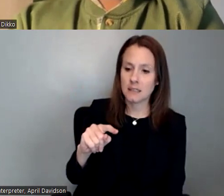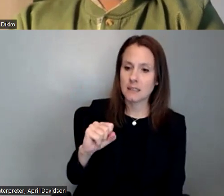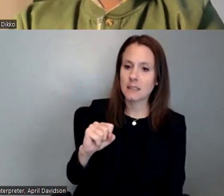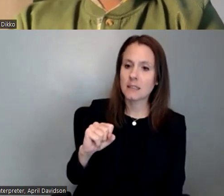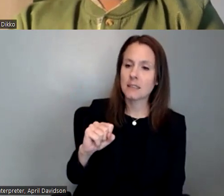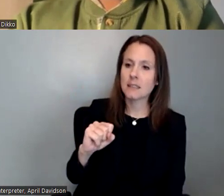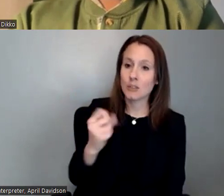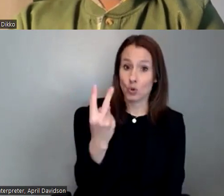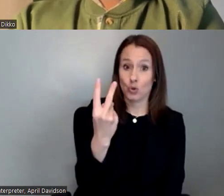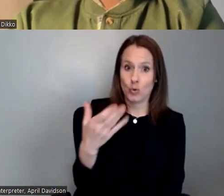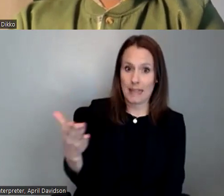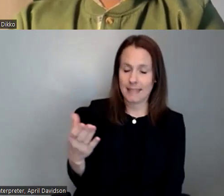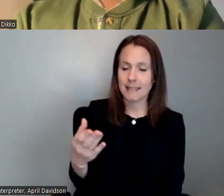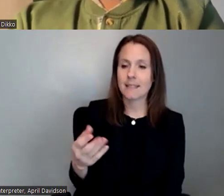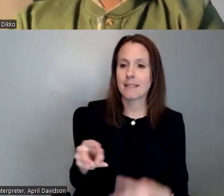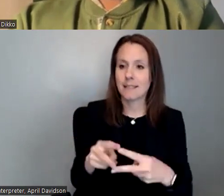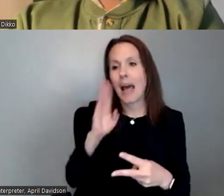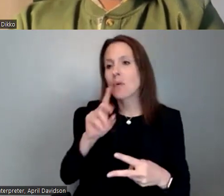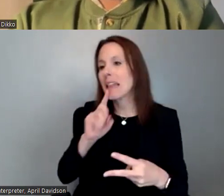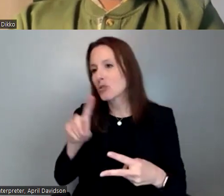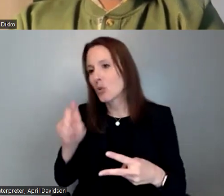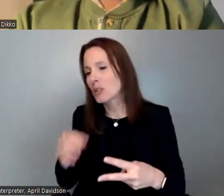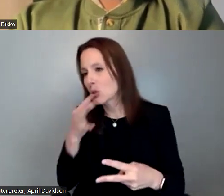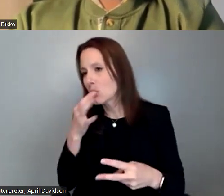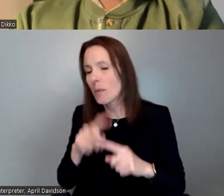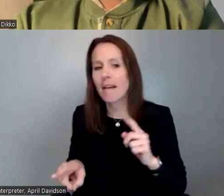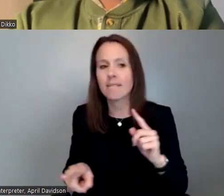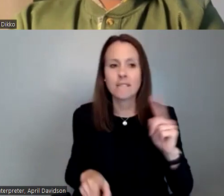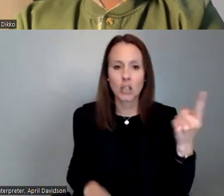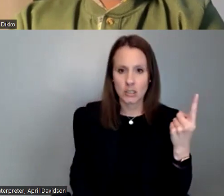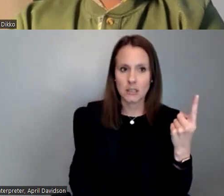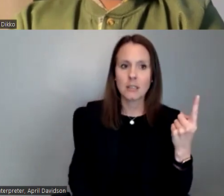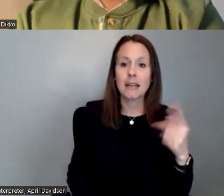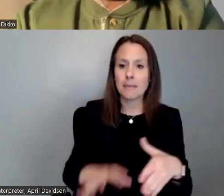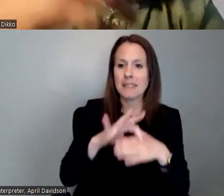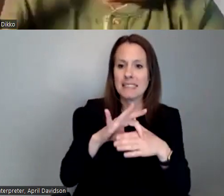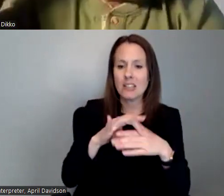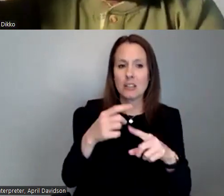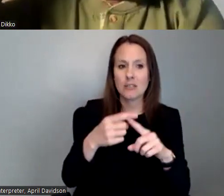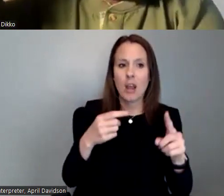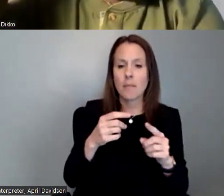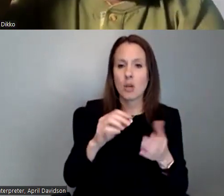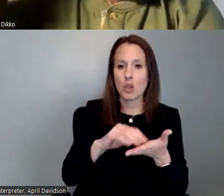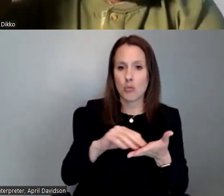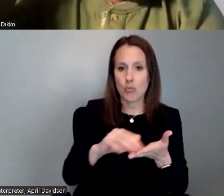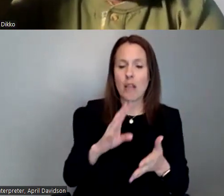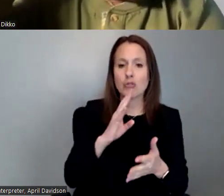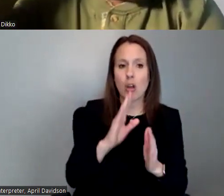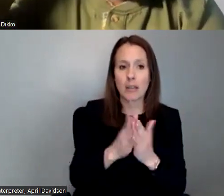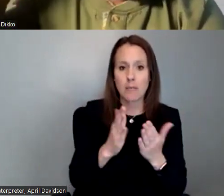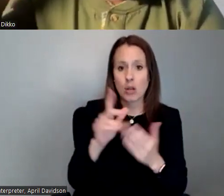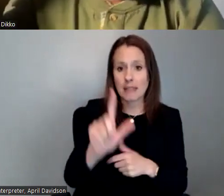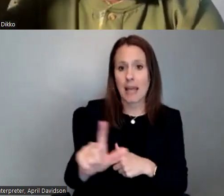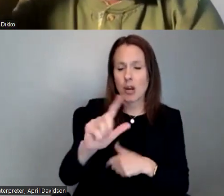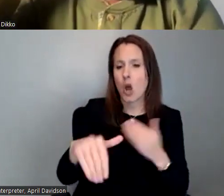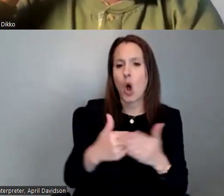I'd like to say two things. I'll answer your question in a moment. The materials from the Braille and Talking Book Library are all